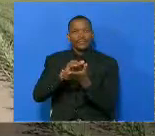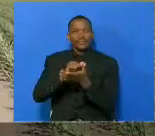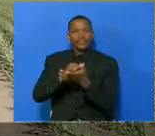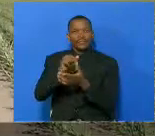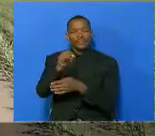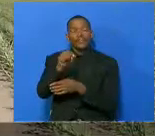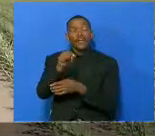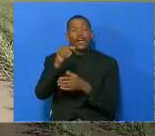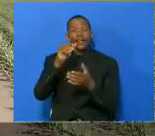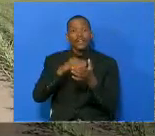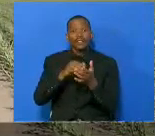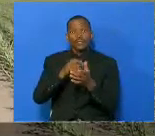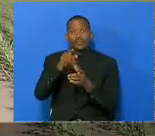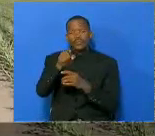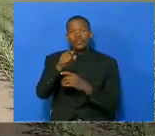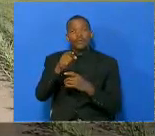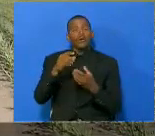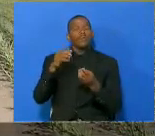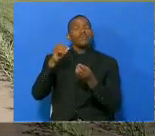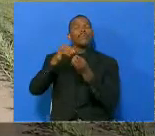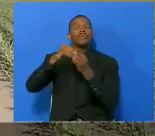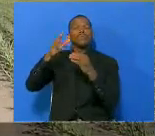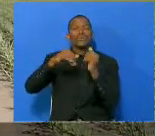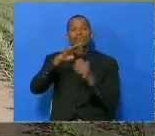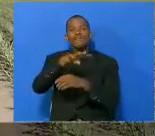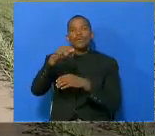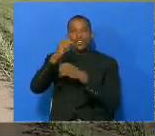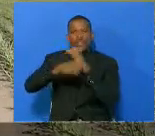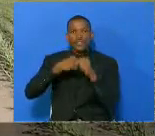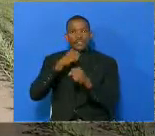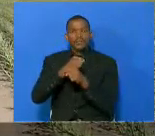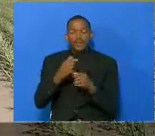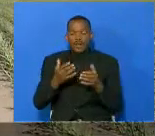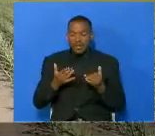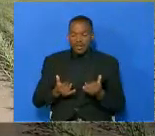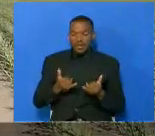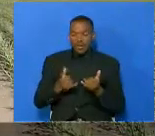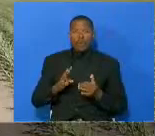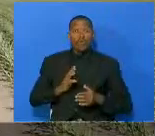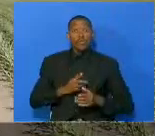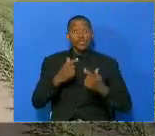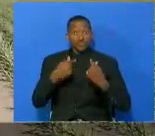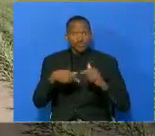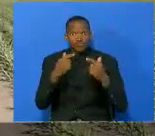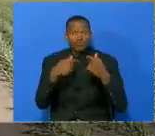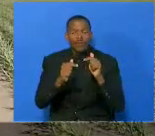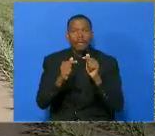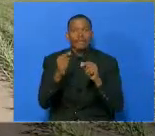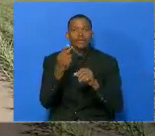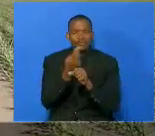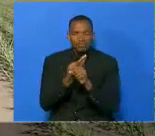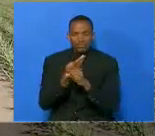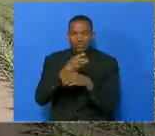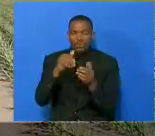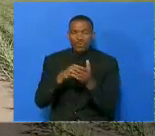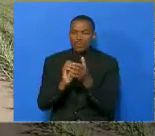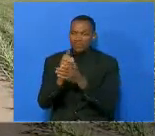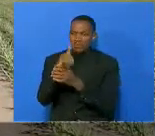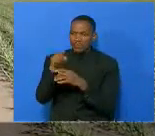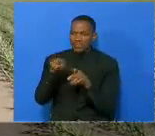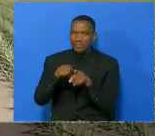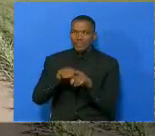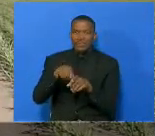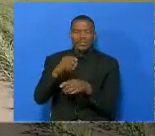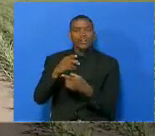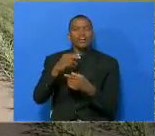is probably the worst on record in over 40 years. So right now we are struggling. We're using drought resilient crops such as red